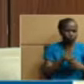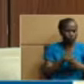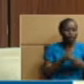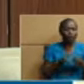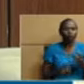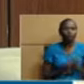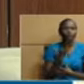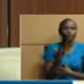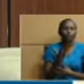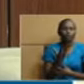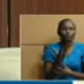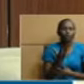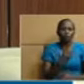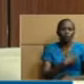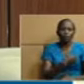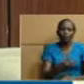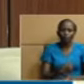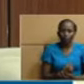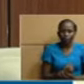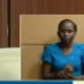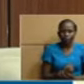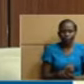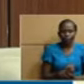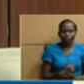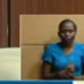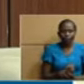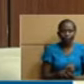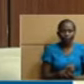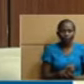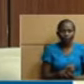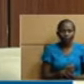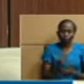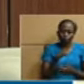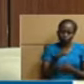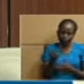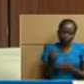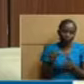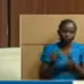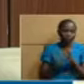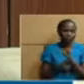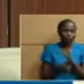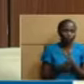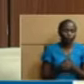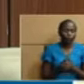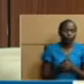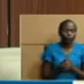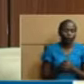the bare minimum in terms of social protection. Now, the other aspect is that it is supposed to provide